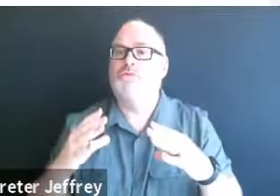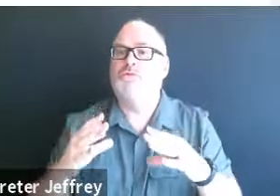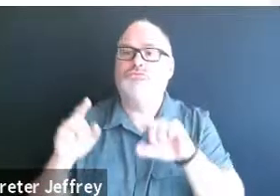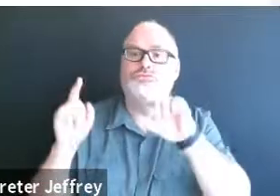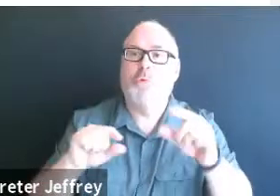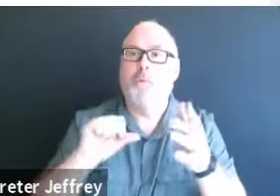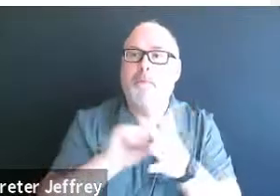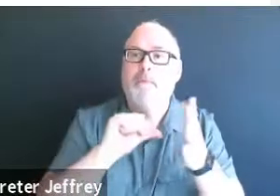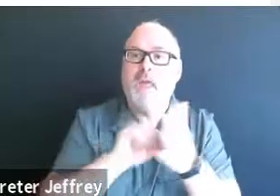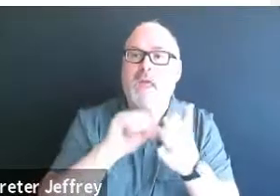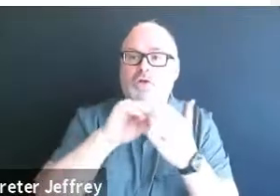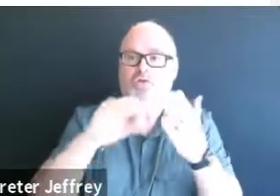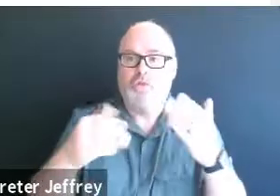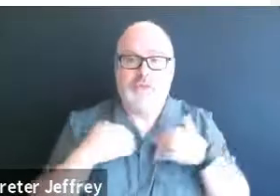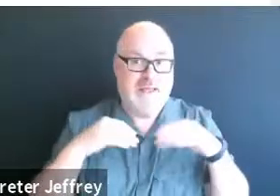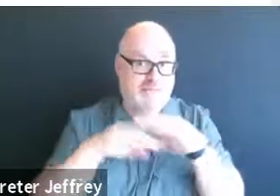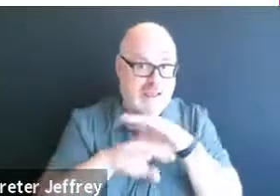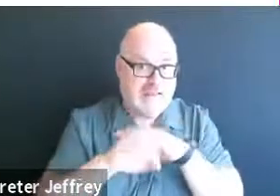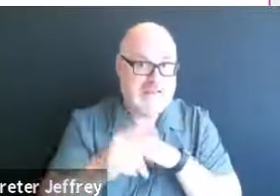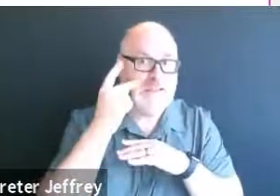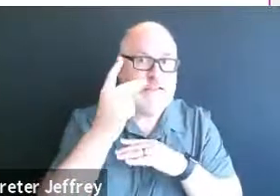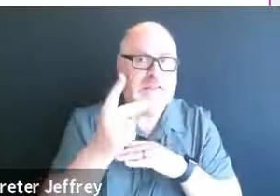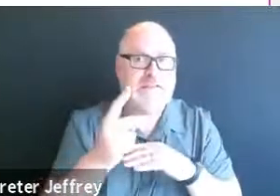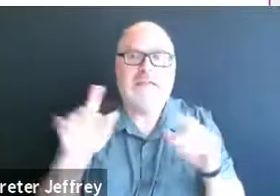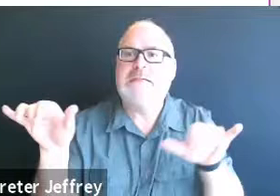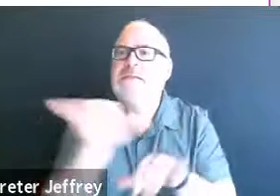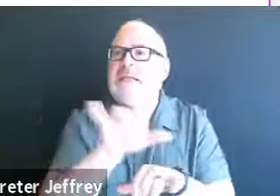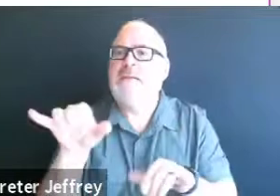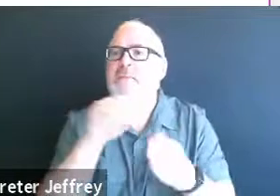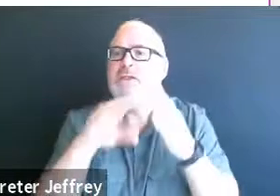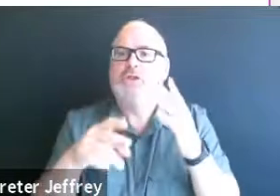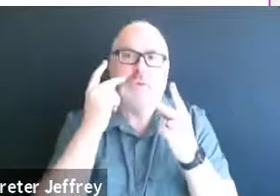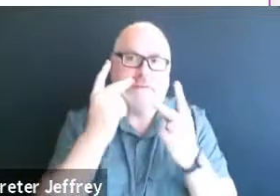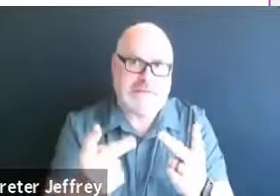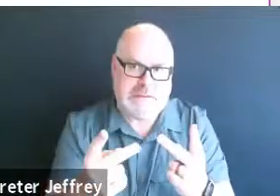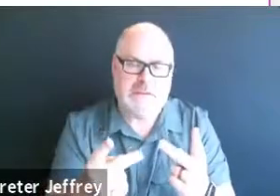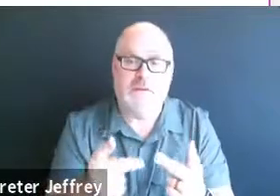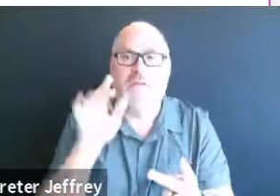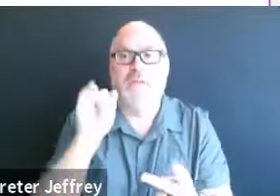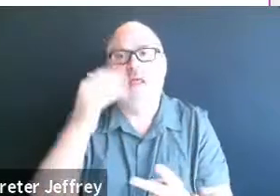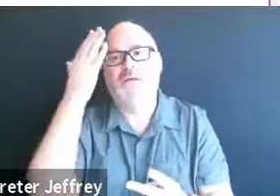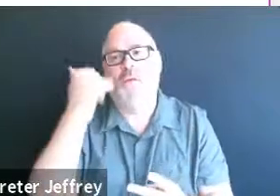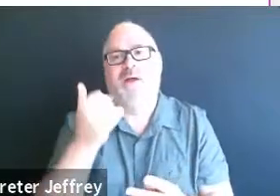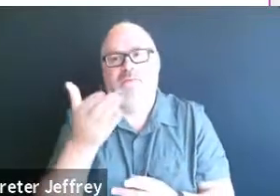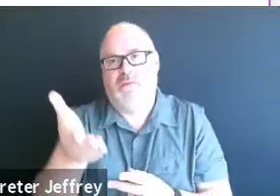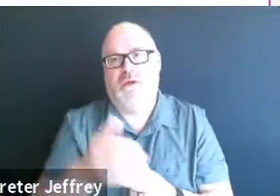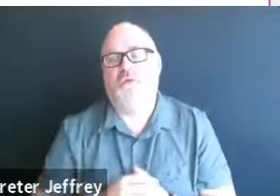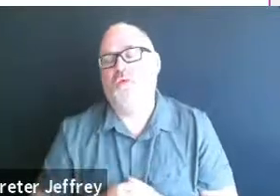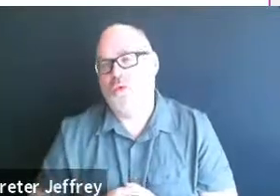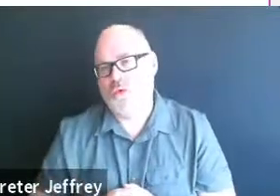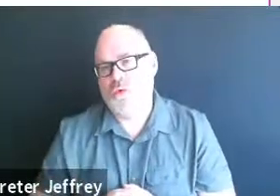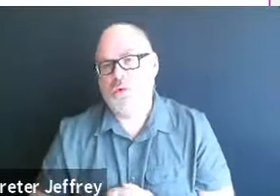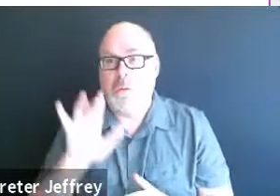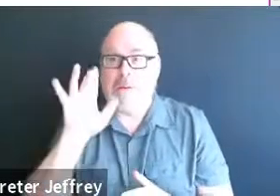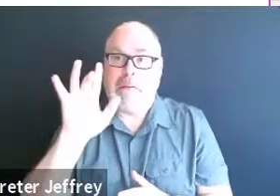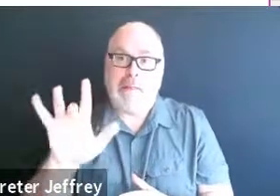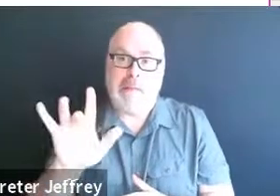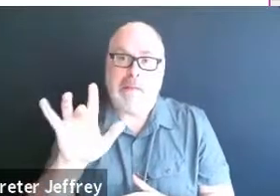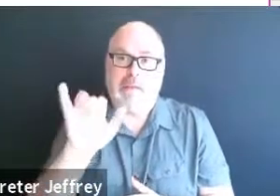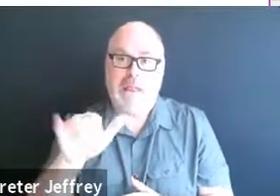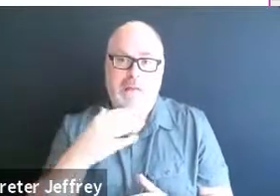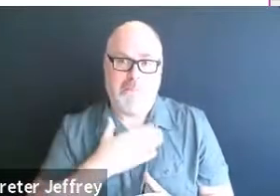have access and be able to see what students see. And that is what the student view is for. So if I click student view as an